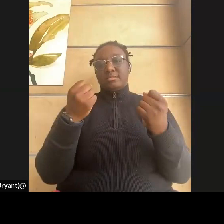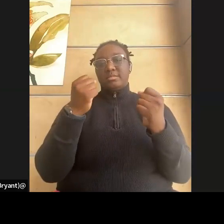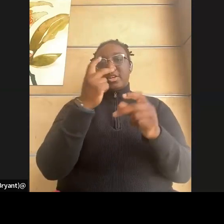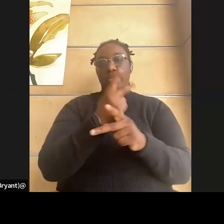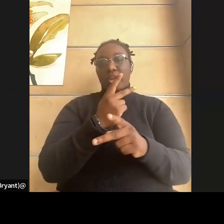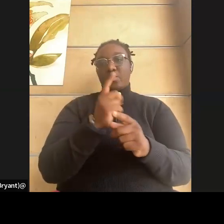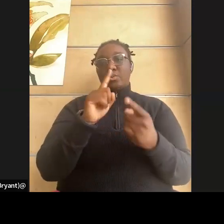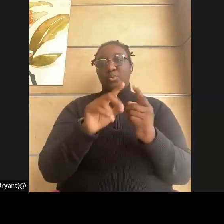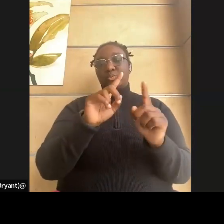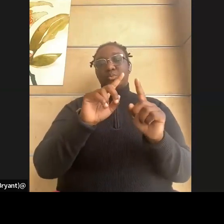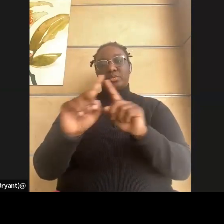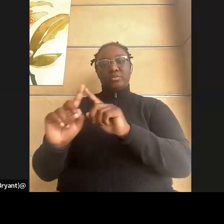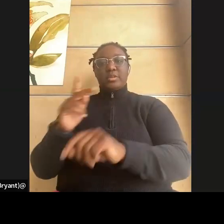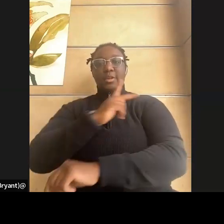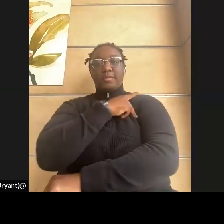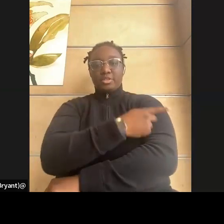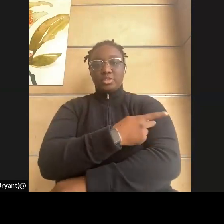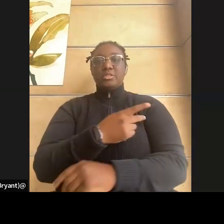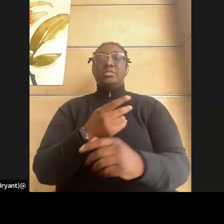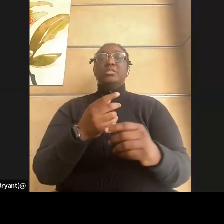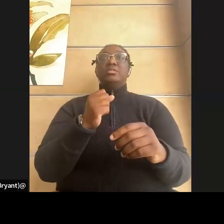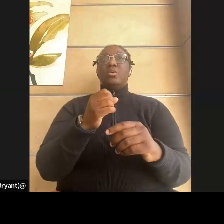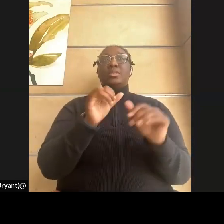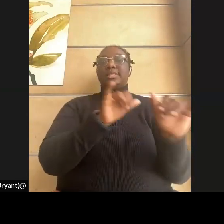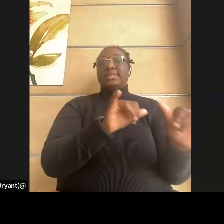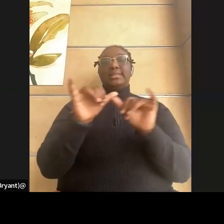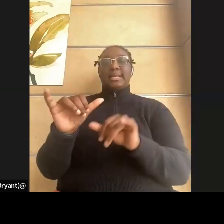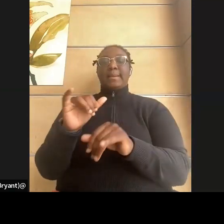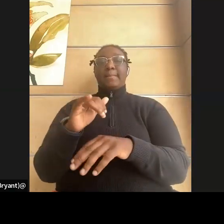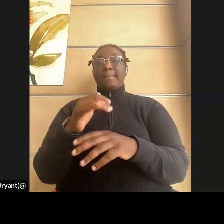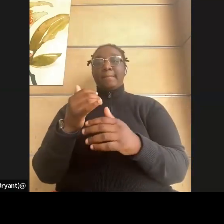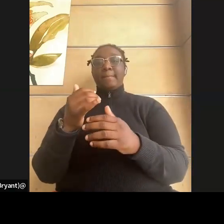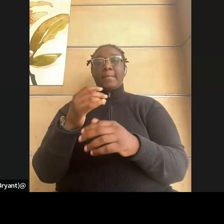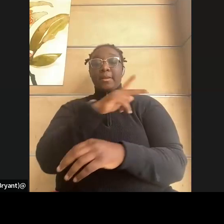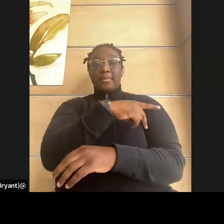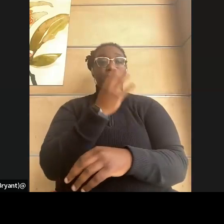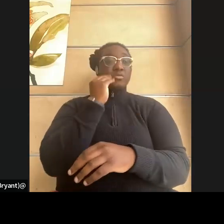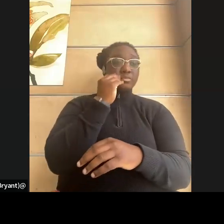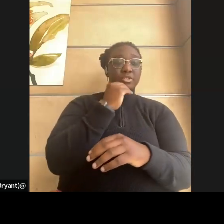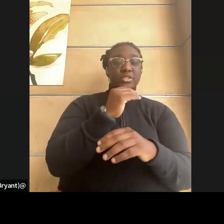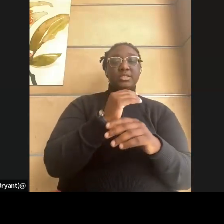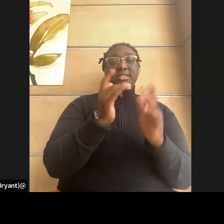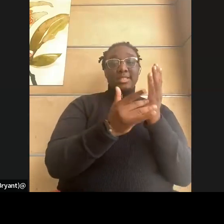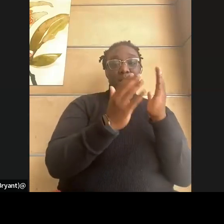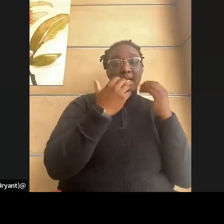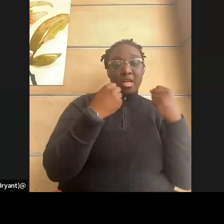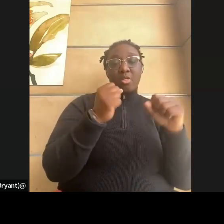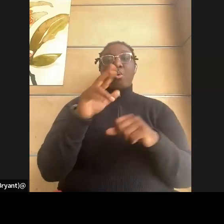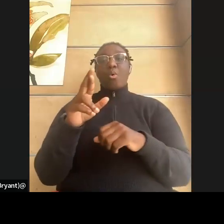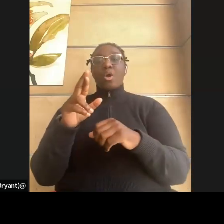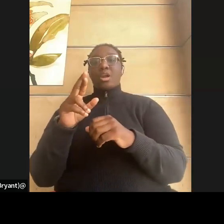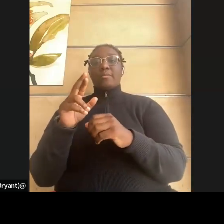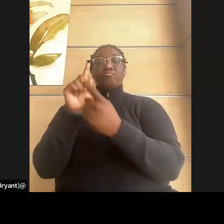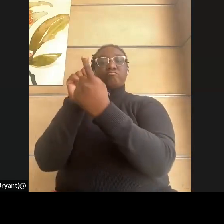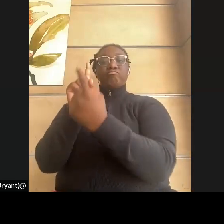same, whether a patient is being seen in person or through telehealth. So due to these principles, we have most